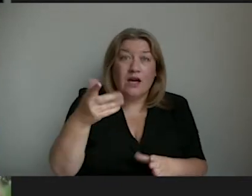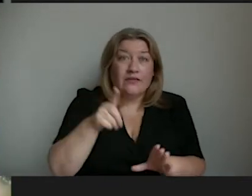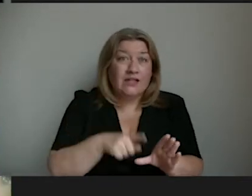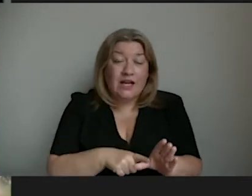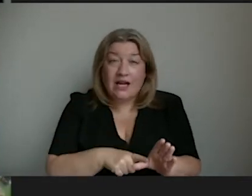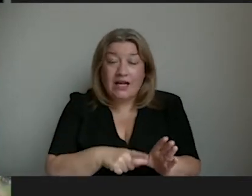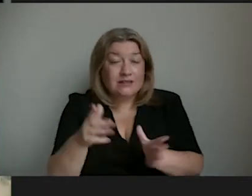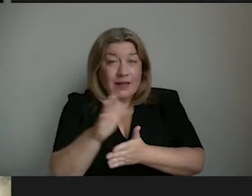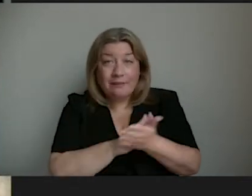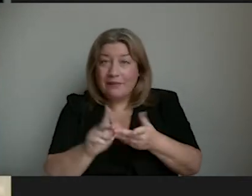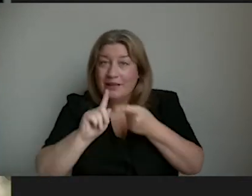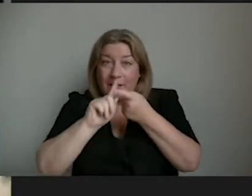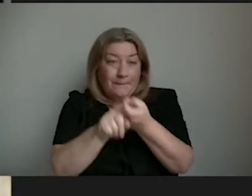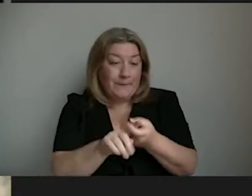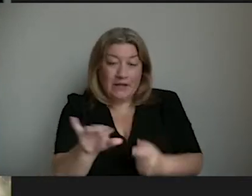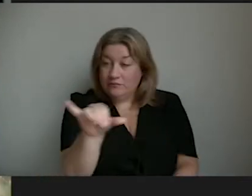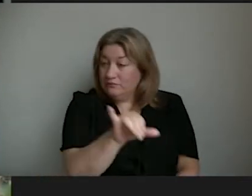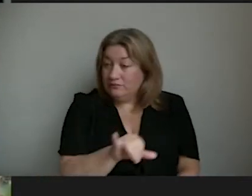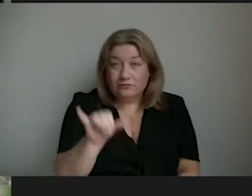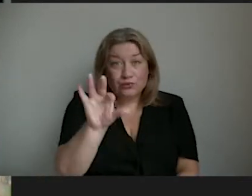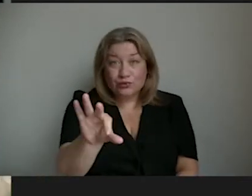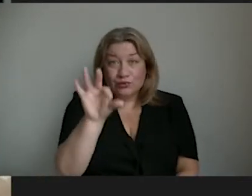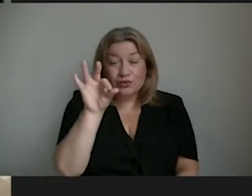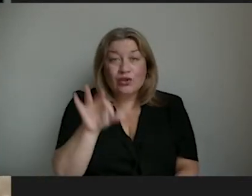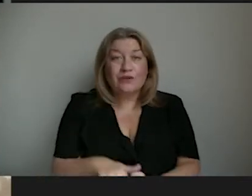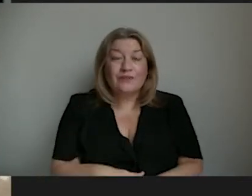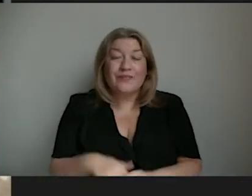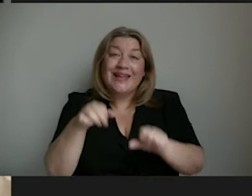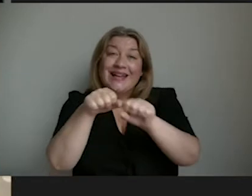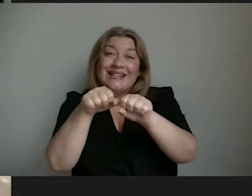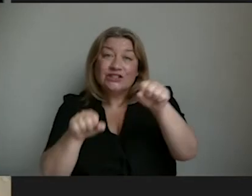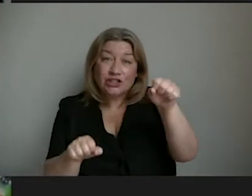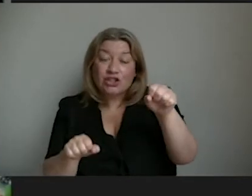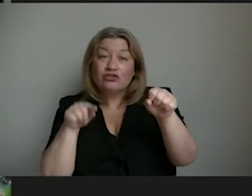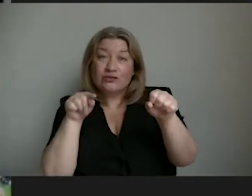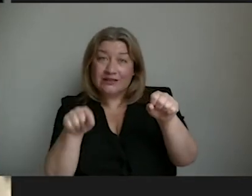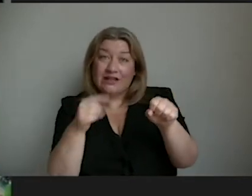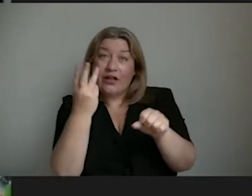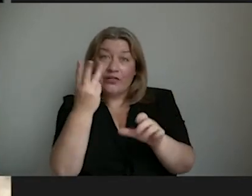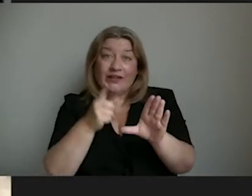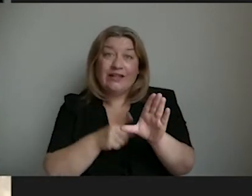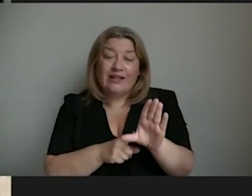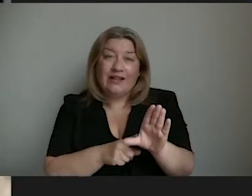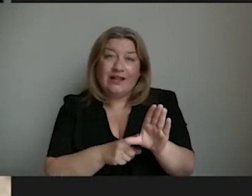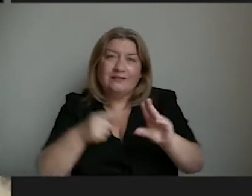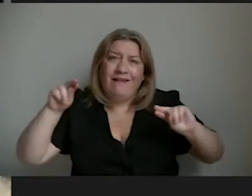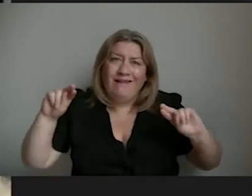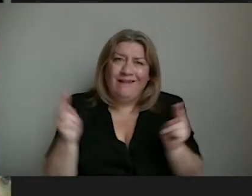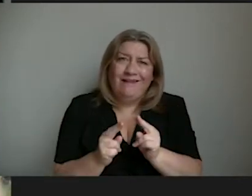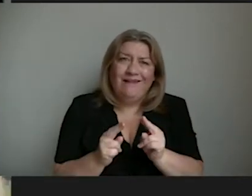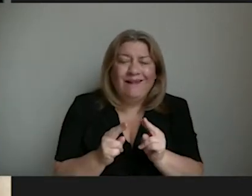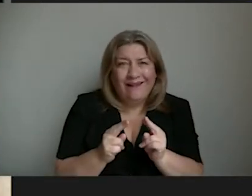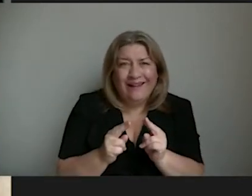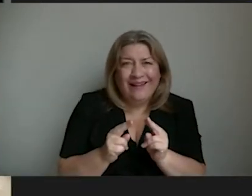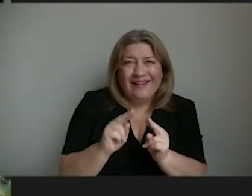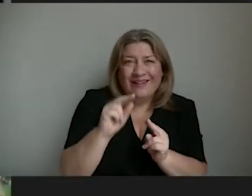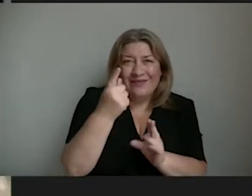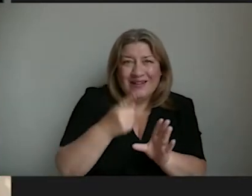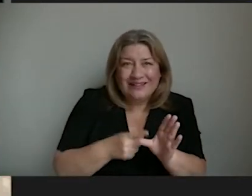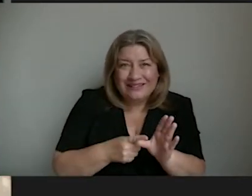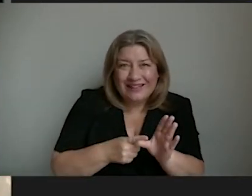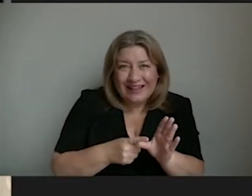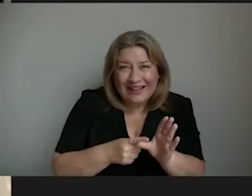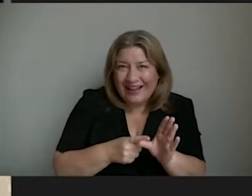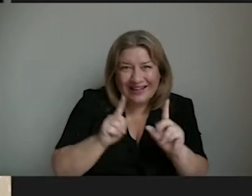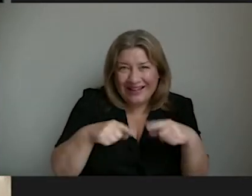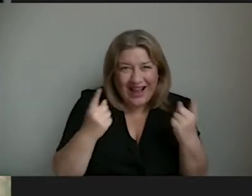kind of 4 years. It just completely depends what apprenticeship you choose. Obviously, the degree is 3 years.